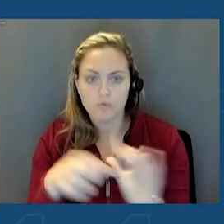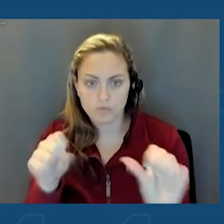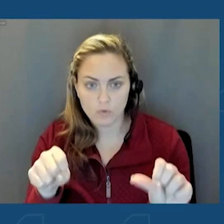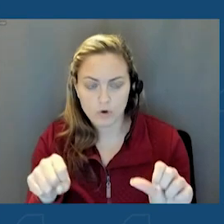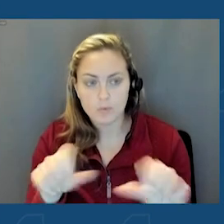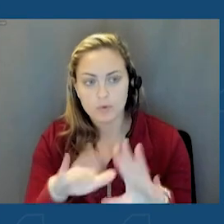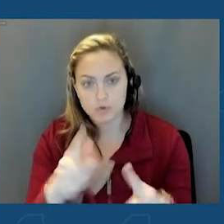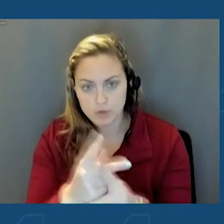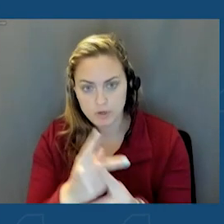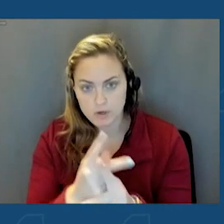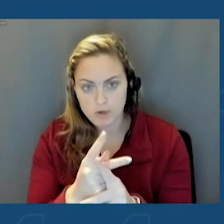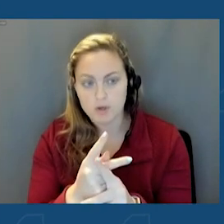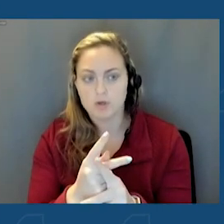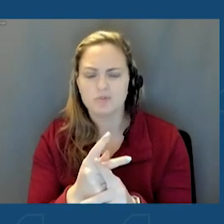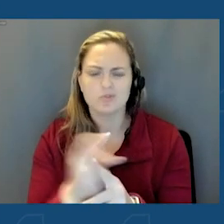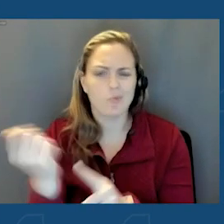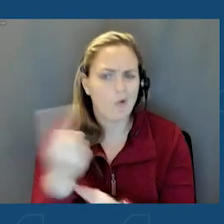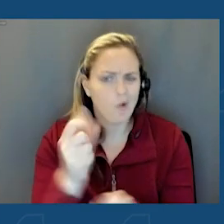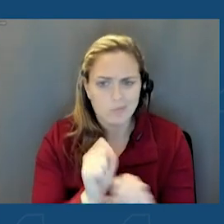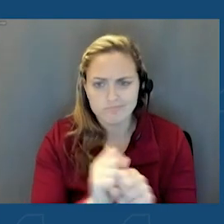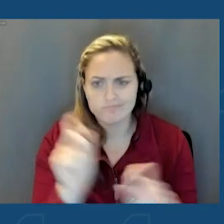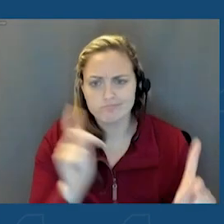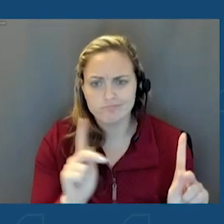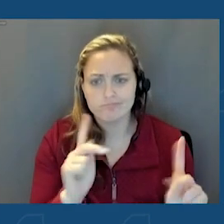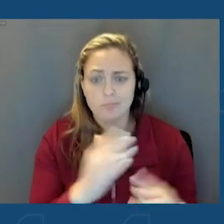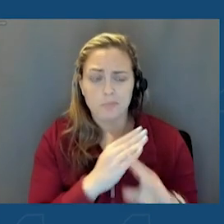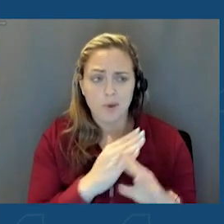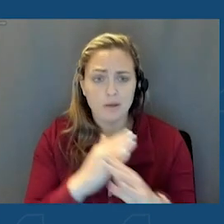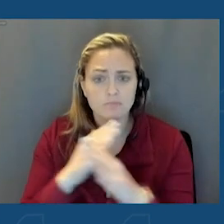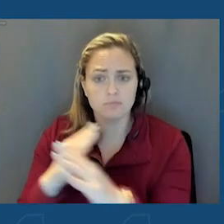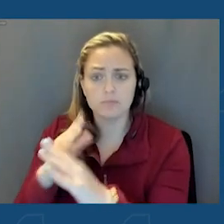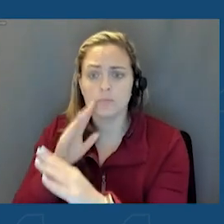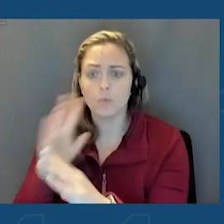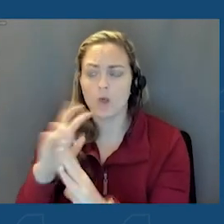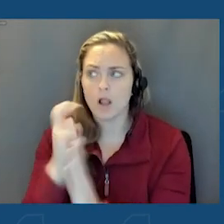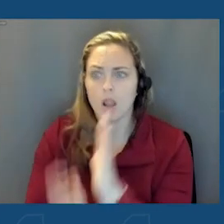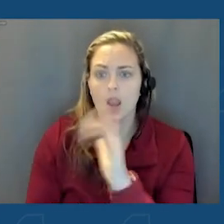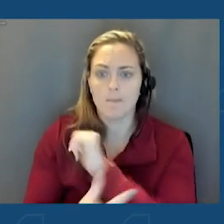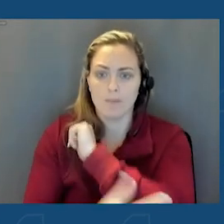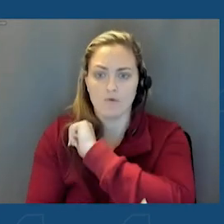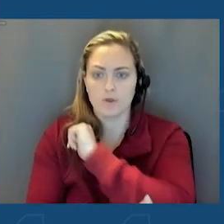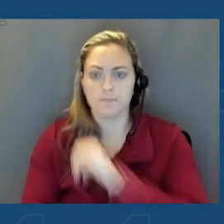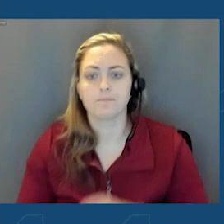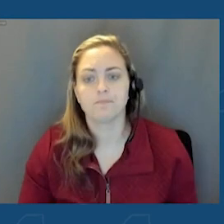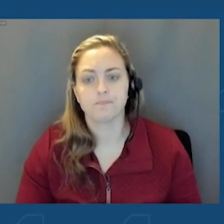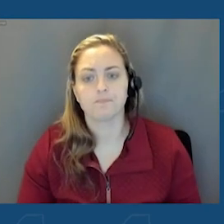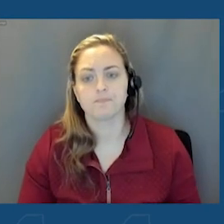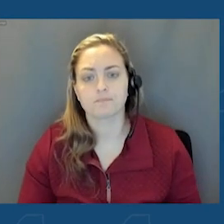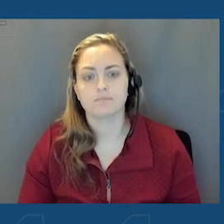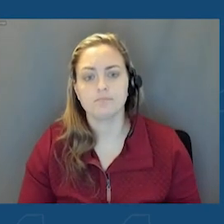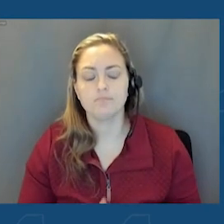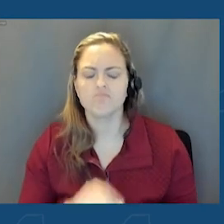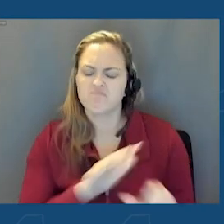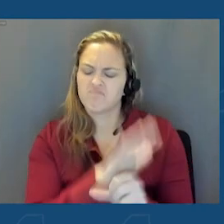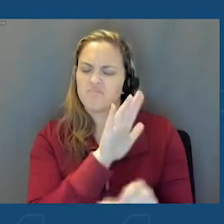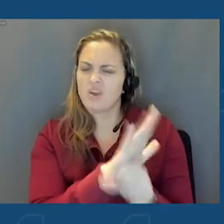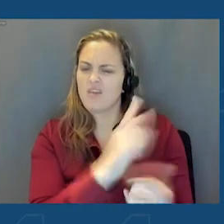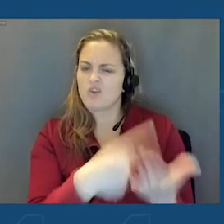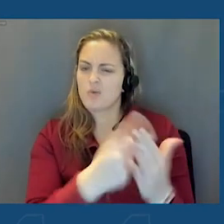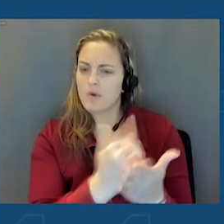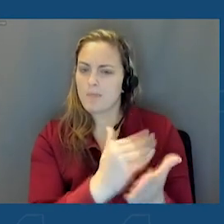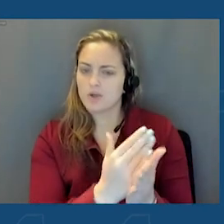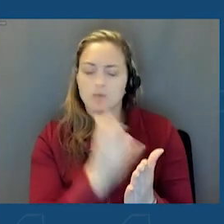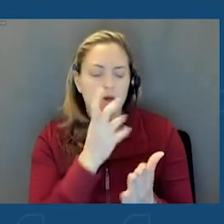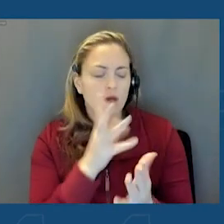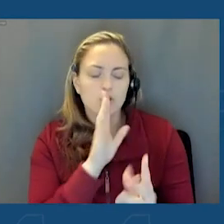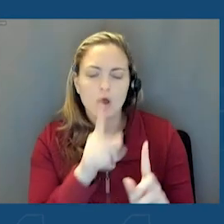all working people, which prevents them from falling into poverty. So, enough about budget, and I promise I'm not going to talk about